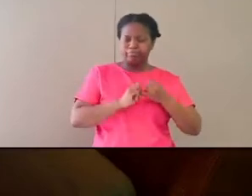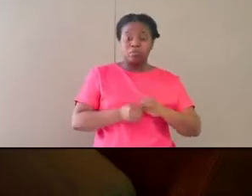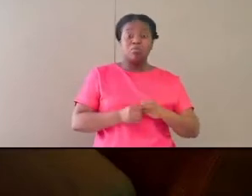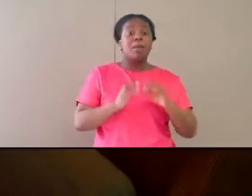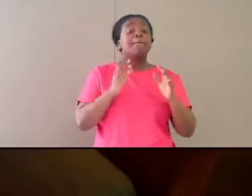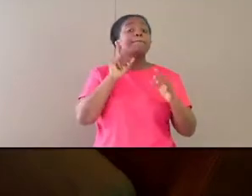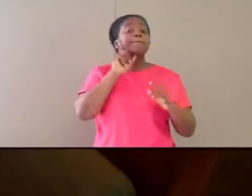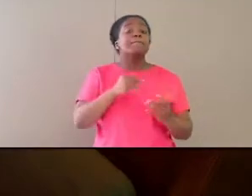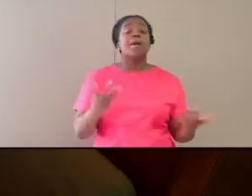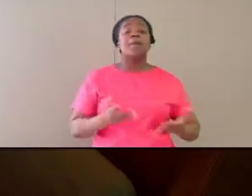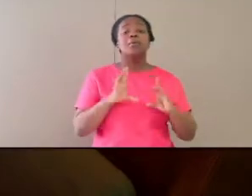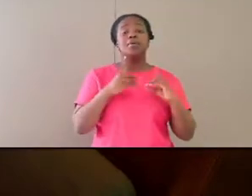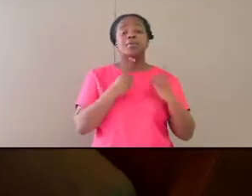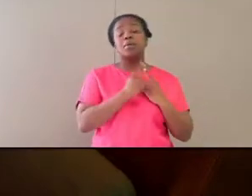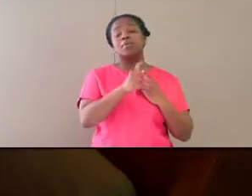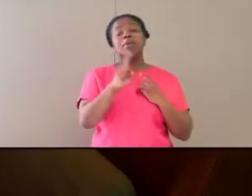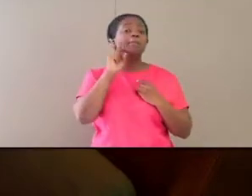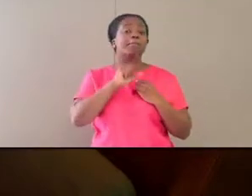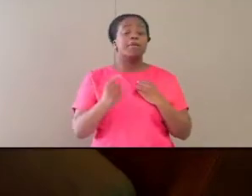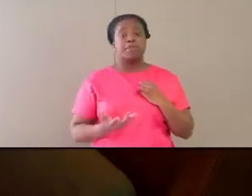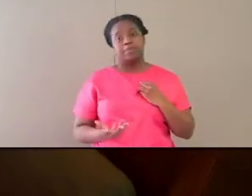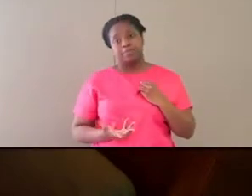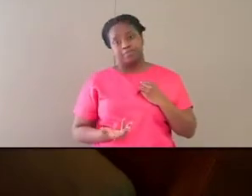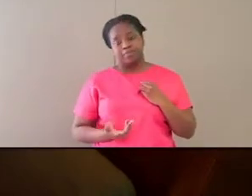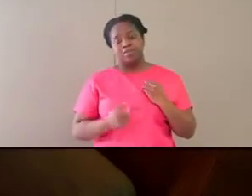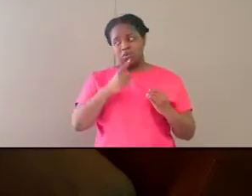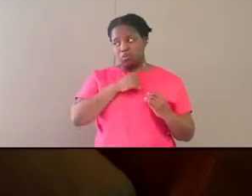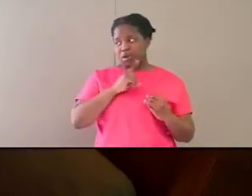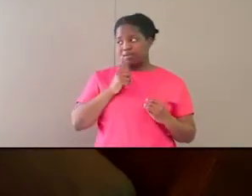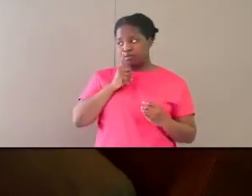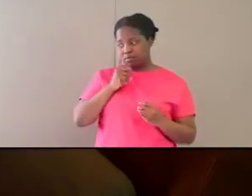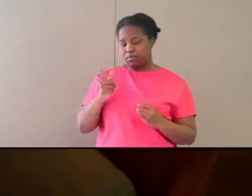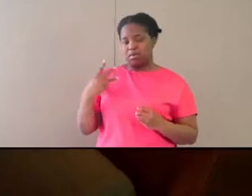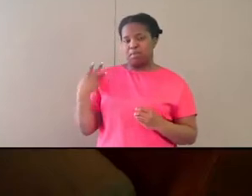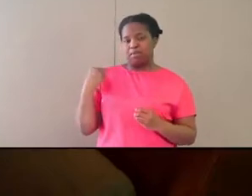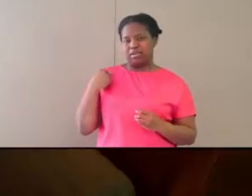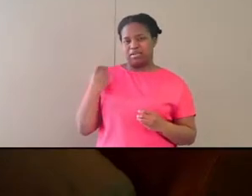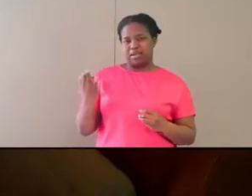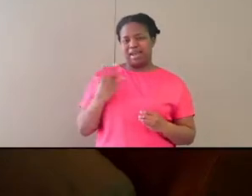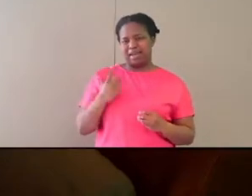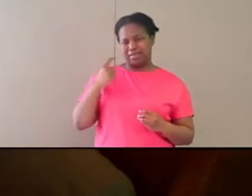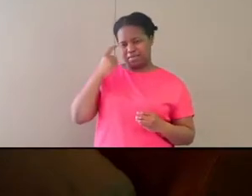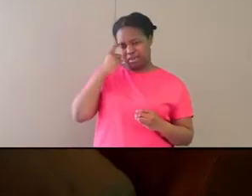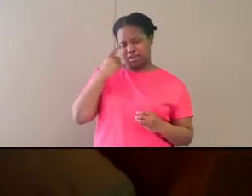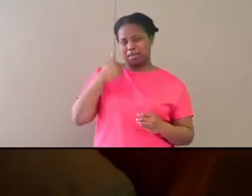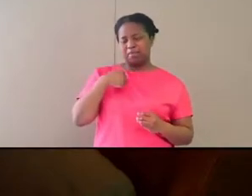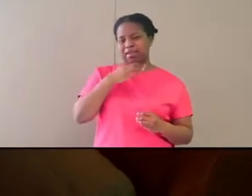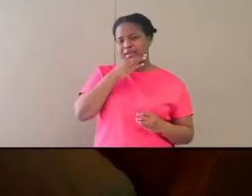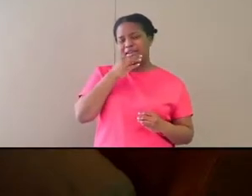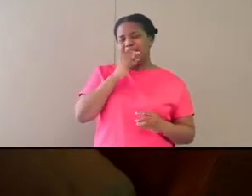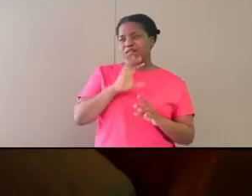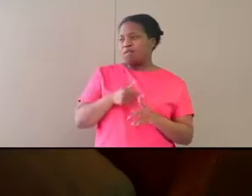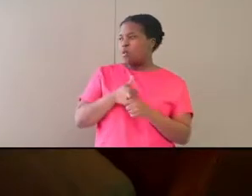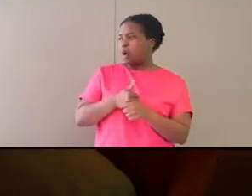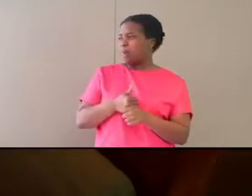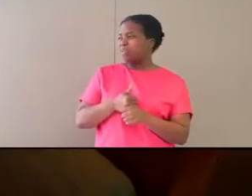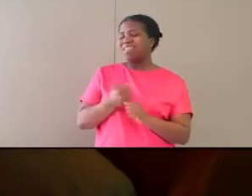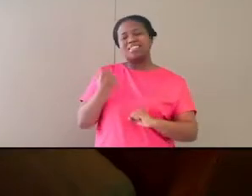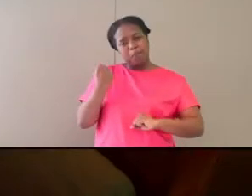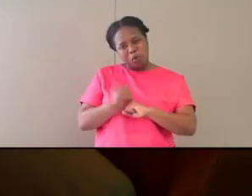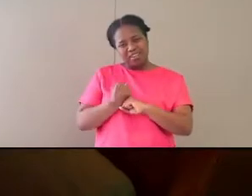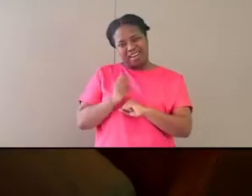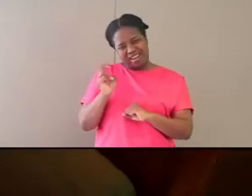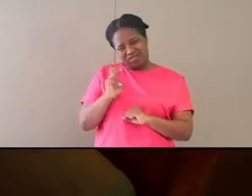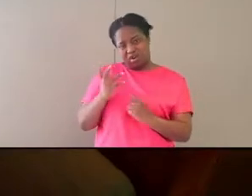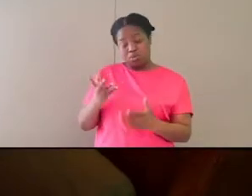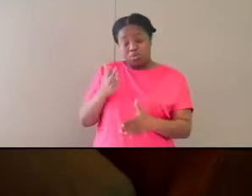are the other departments? Why I'm saying then to the minister is, I think, hence I'm saying it's a follow-up. How do we support